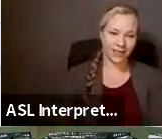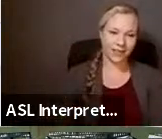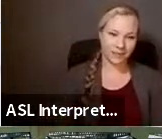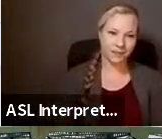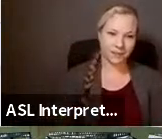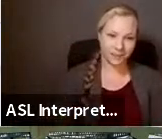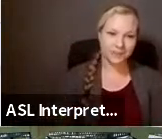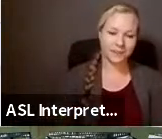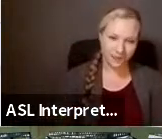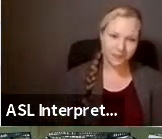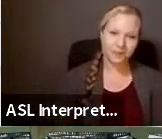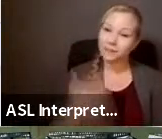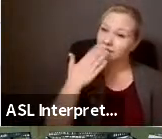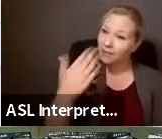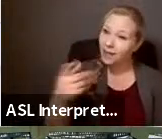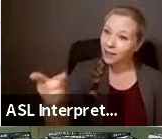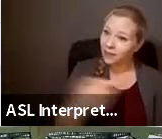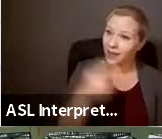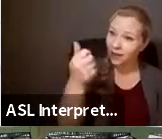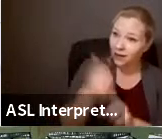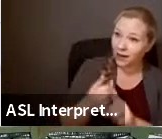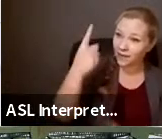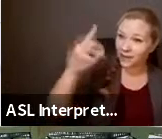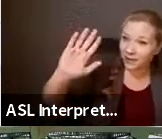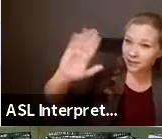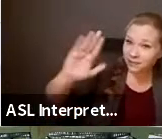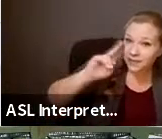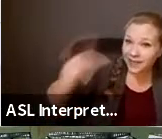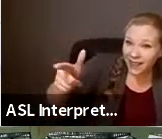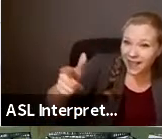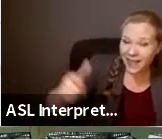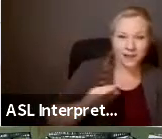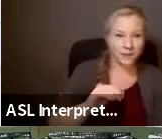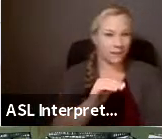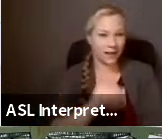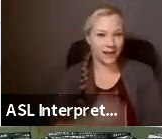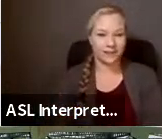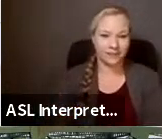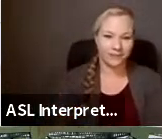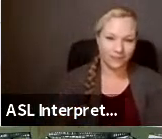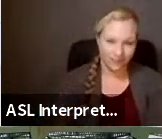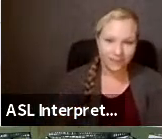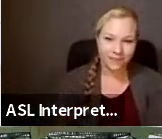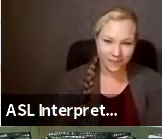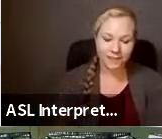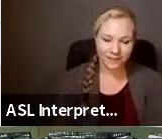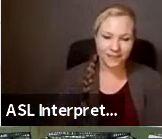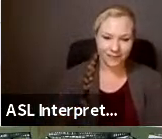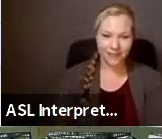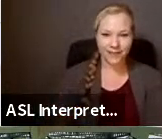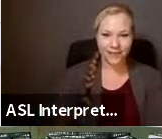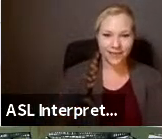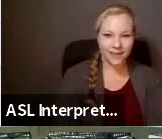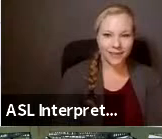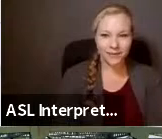Thank All you right. very much, everyone. See you later. Bye-bye. Thank you. Bye.